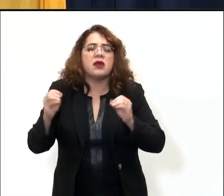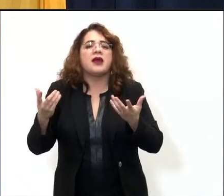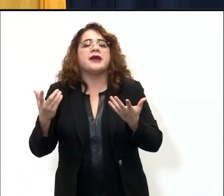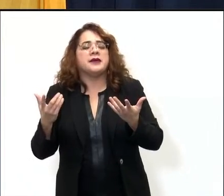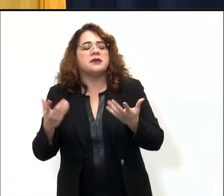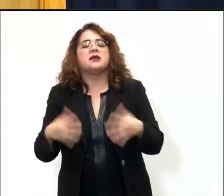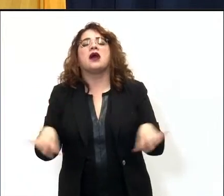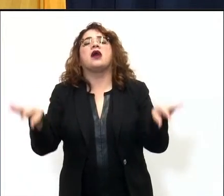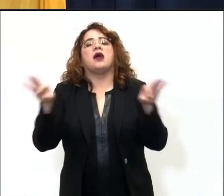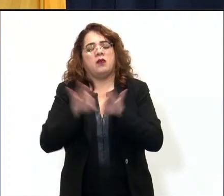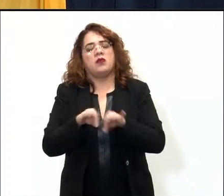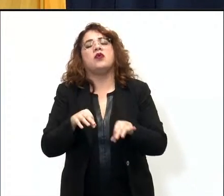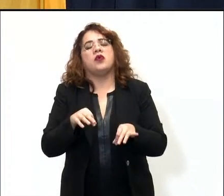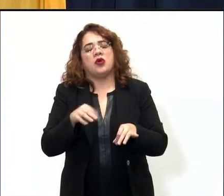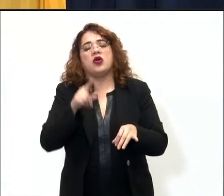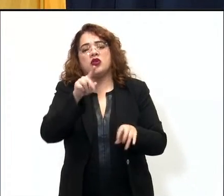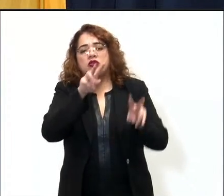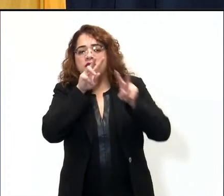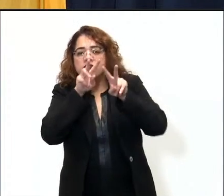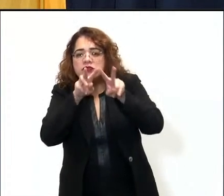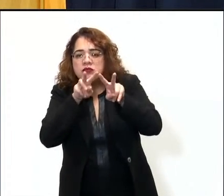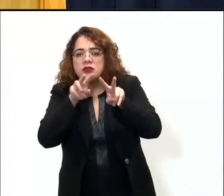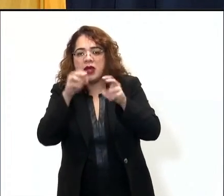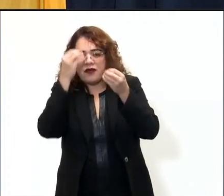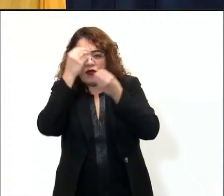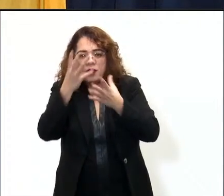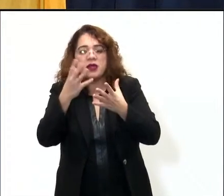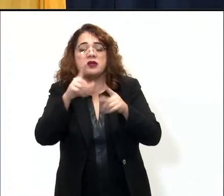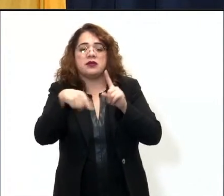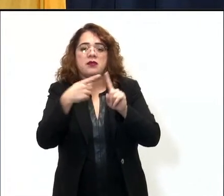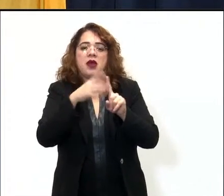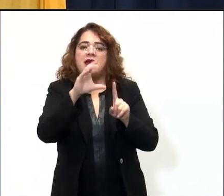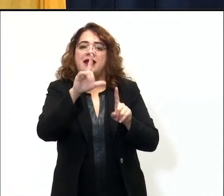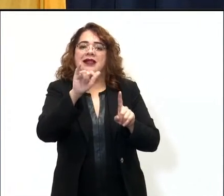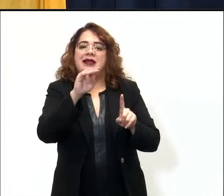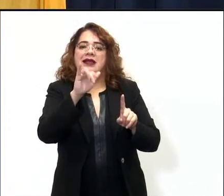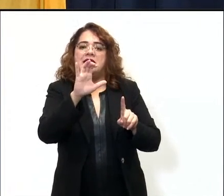hope that's most everyone, will get a chance to get a vaccine.